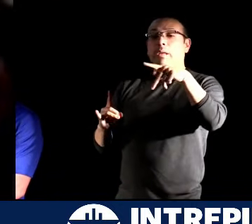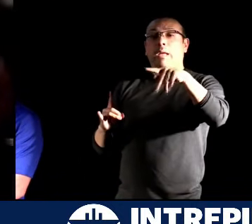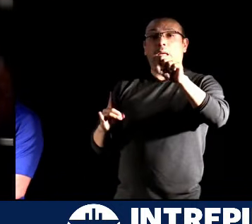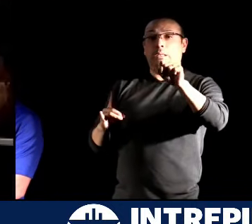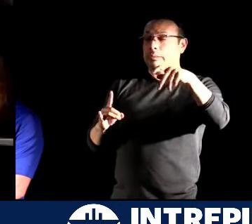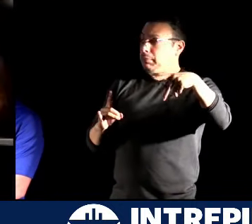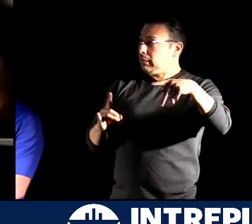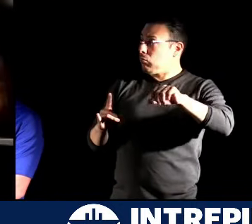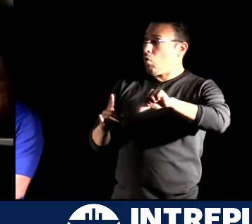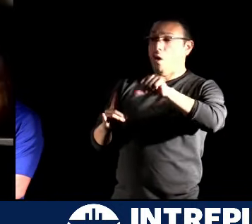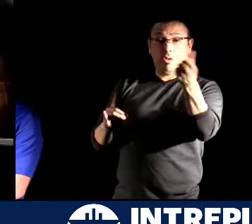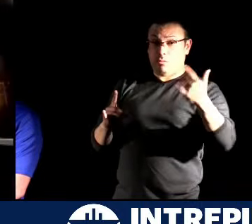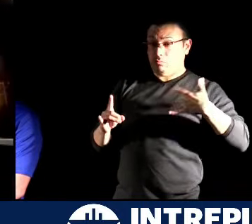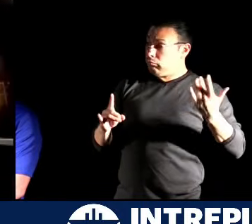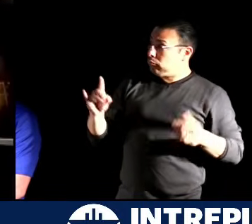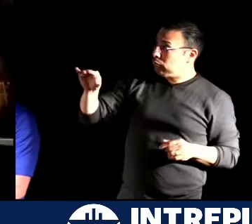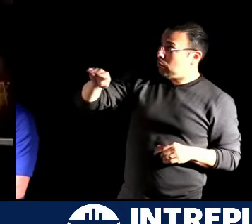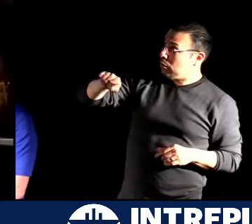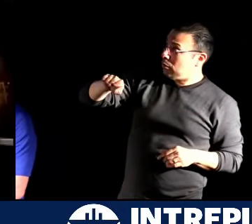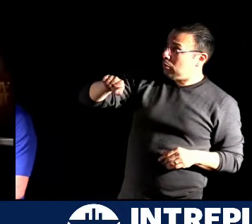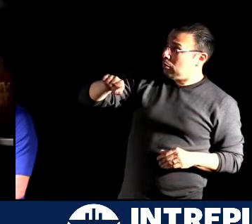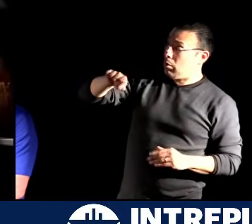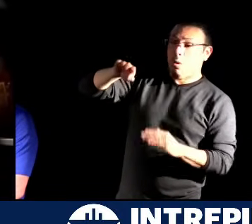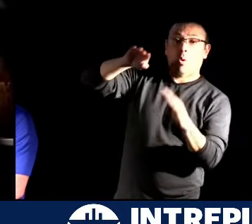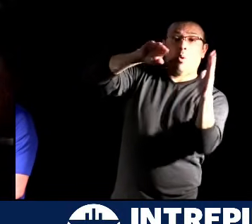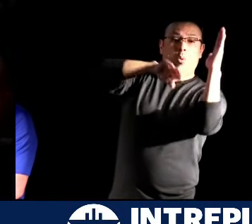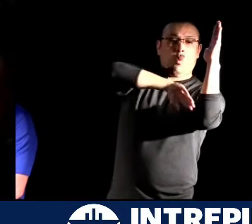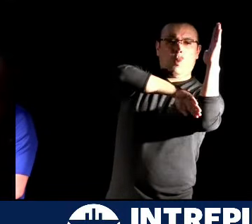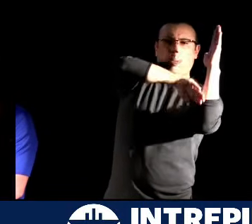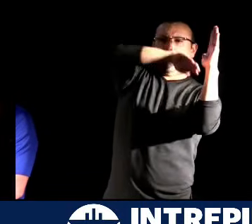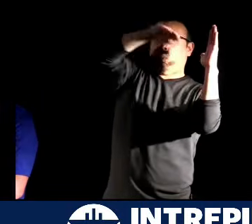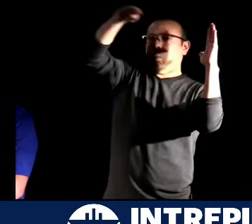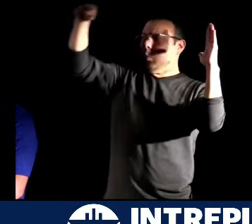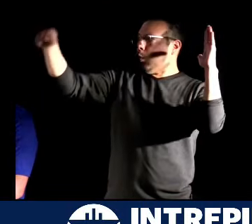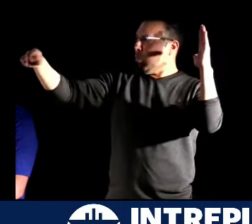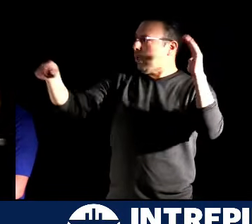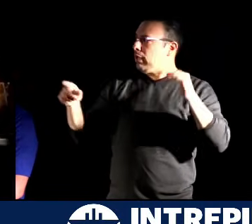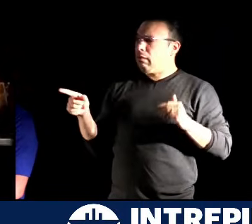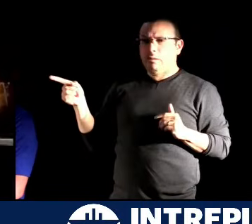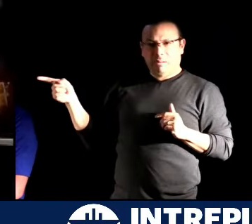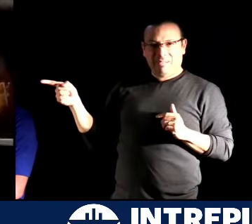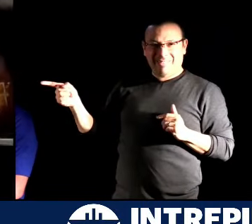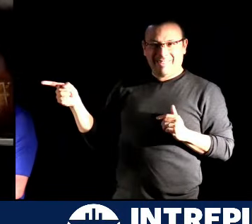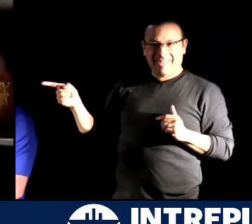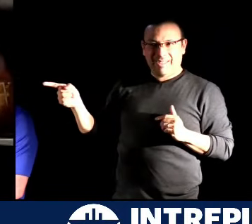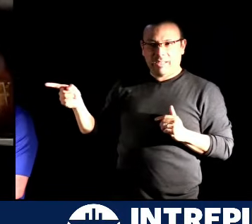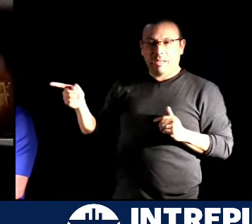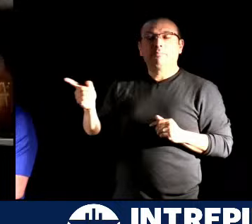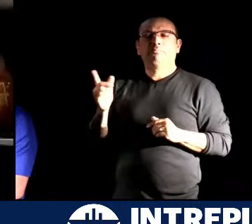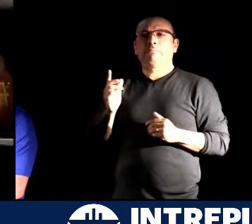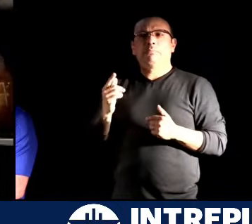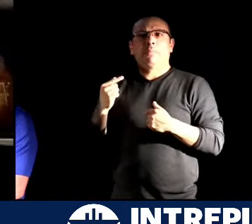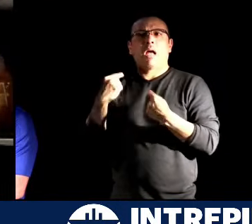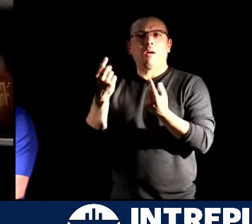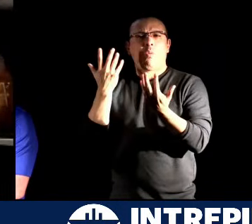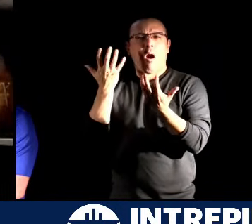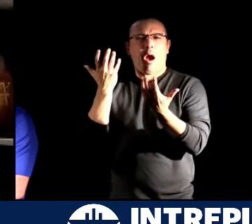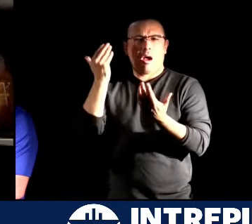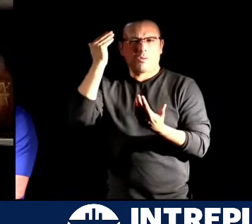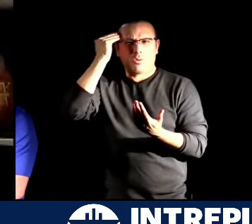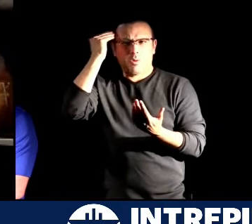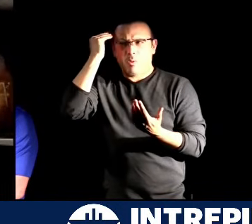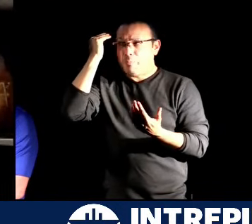dispersion in the other direction. And this is exactly what we have been looking for, is to fly through